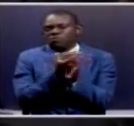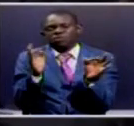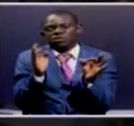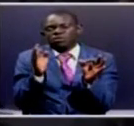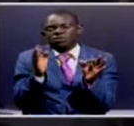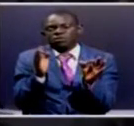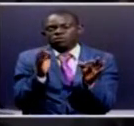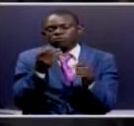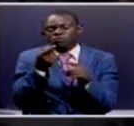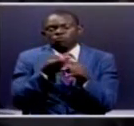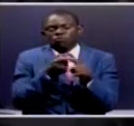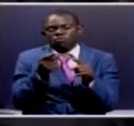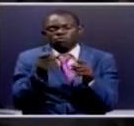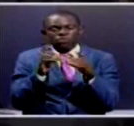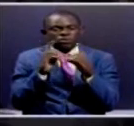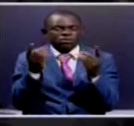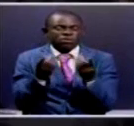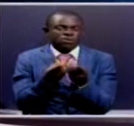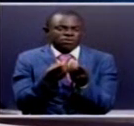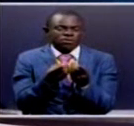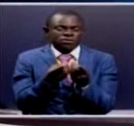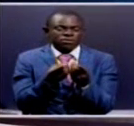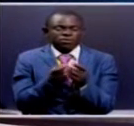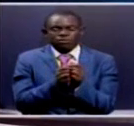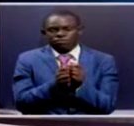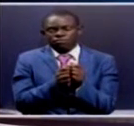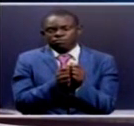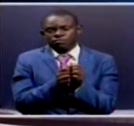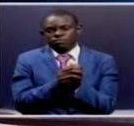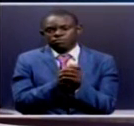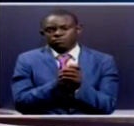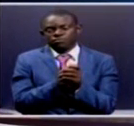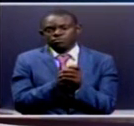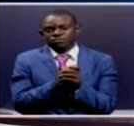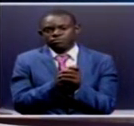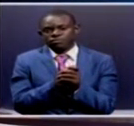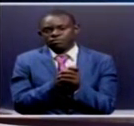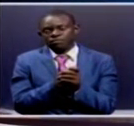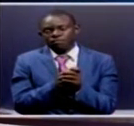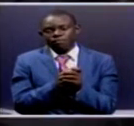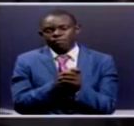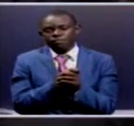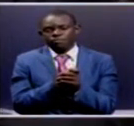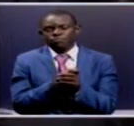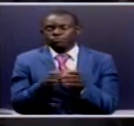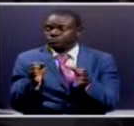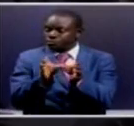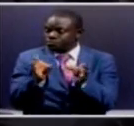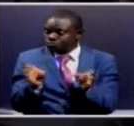every village and fill up that parliament. Isn't that the basis of a constituent assembly? That's not the basis. Even the constituent assembly does not bring